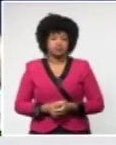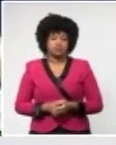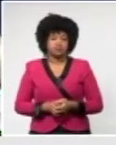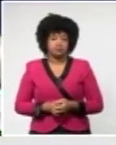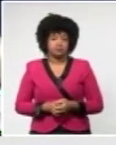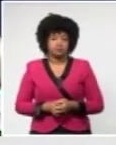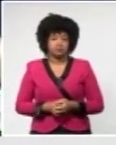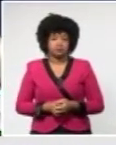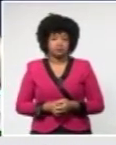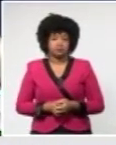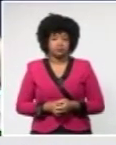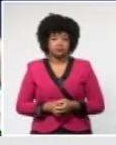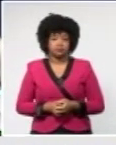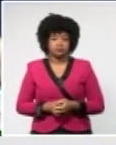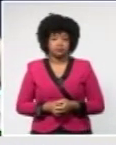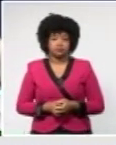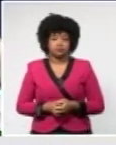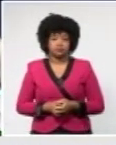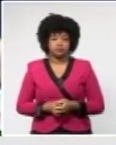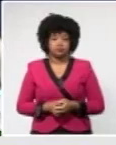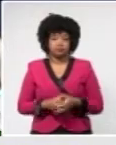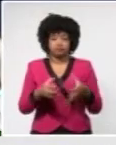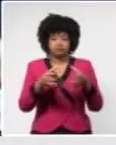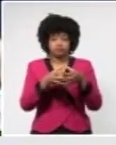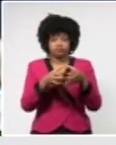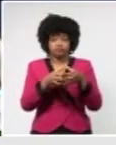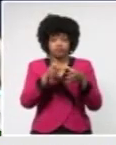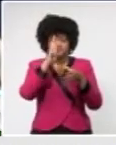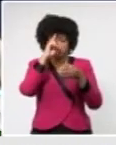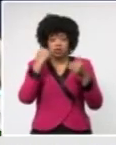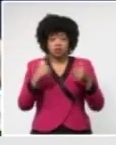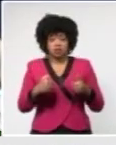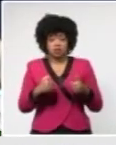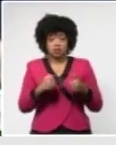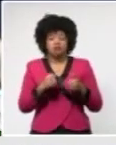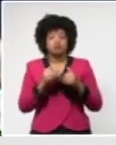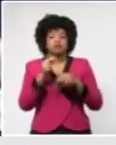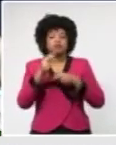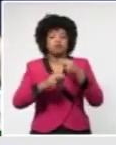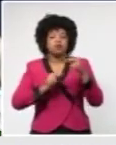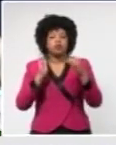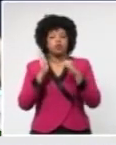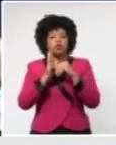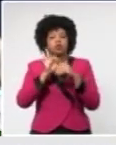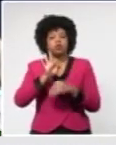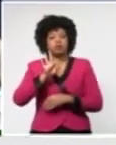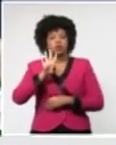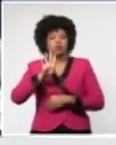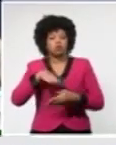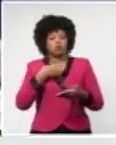2,690 samples to detect COVID-19. In the Pedro Curie Tropical Medicine Institute,